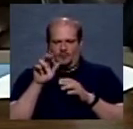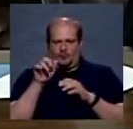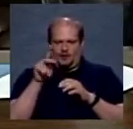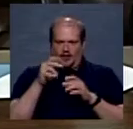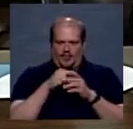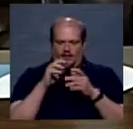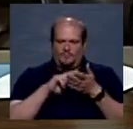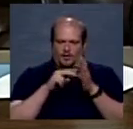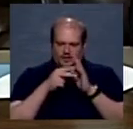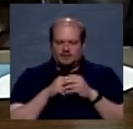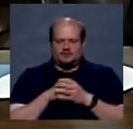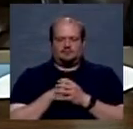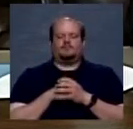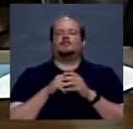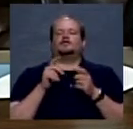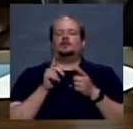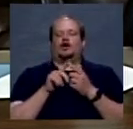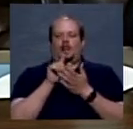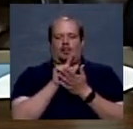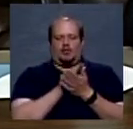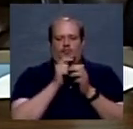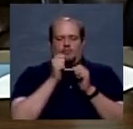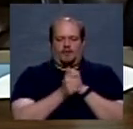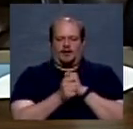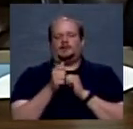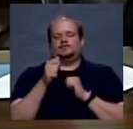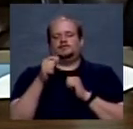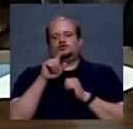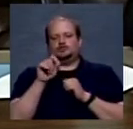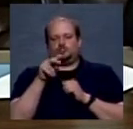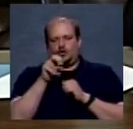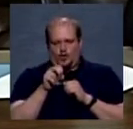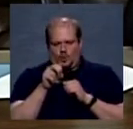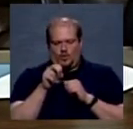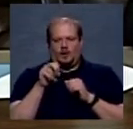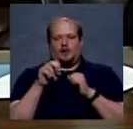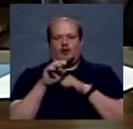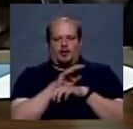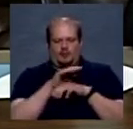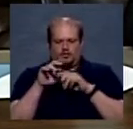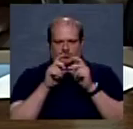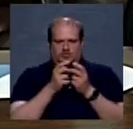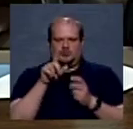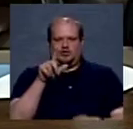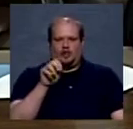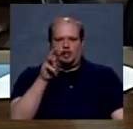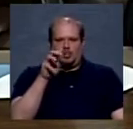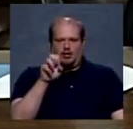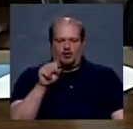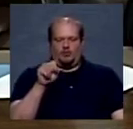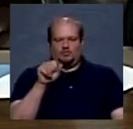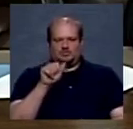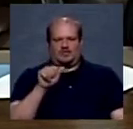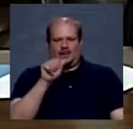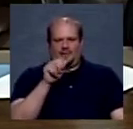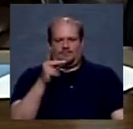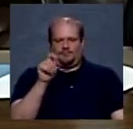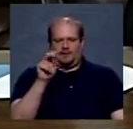and for the purposes, an ordinance to approve a planned zoning development establish a planned commercial district titled Lowe's at Canis and Bowman, long-form